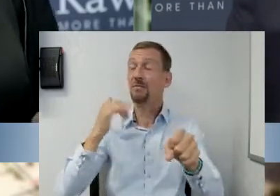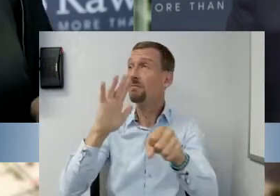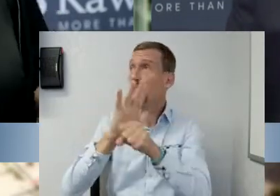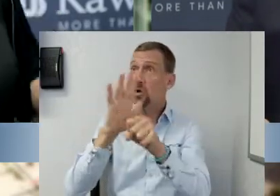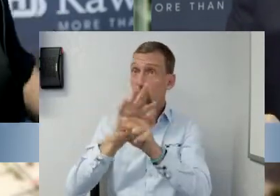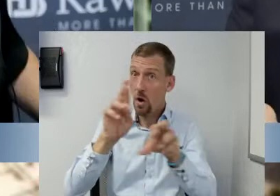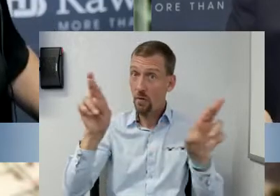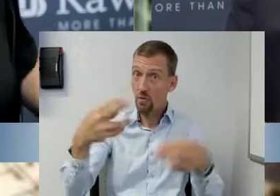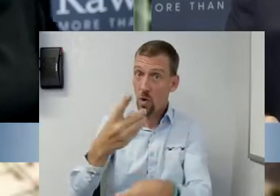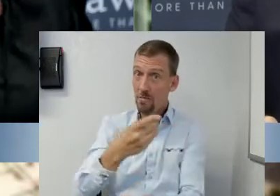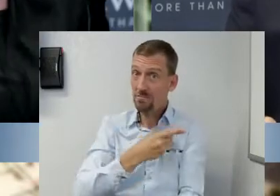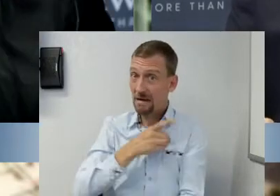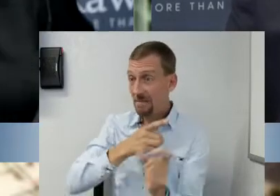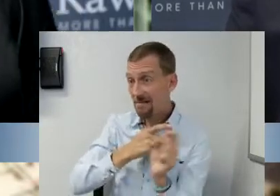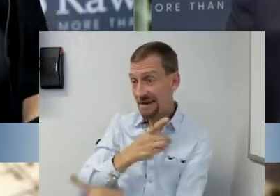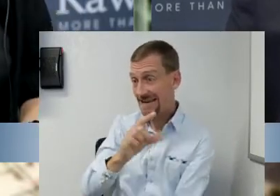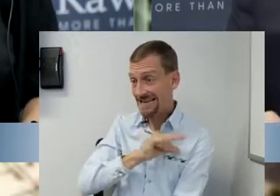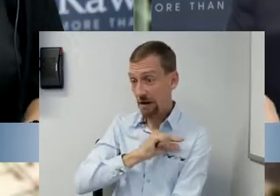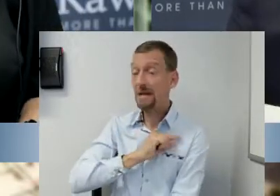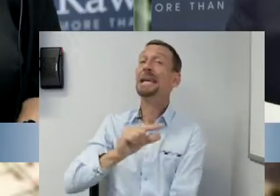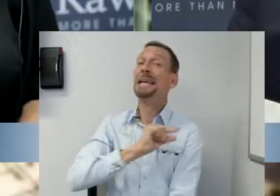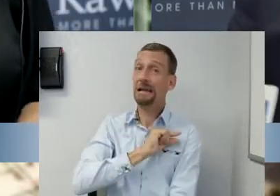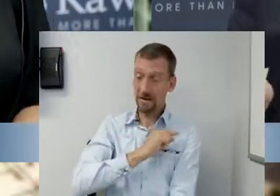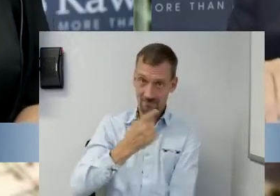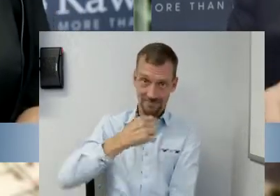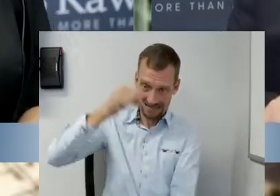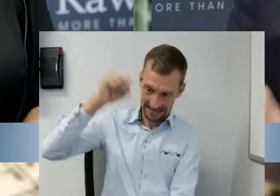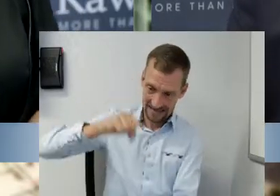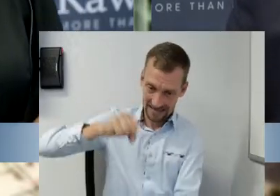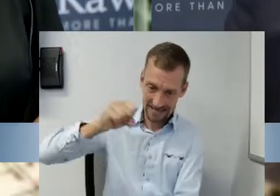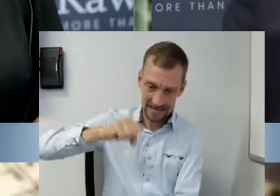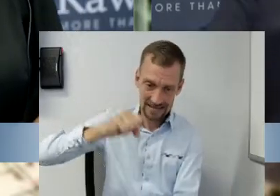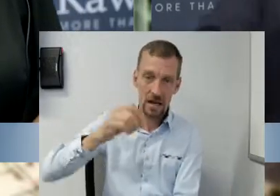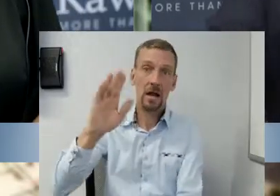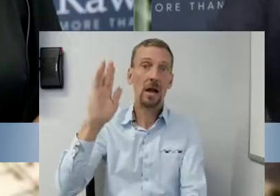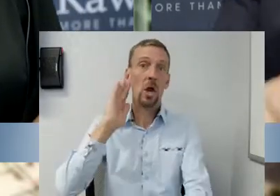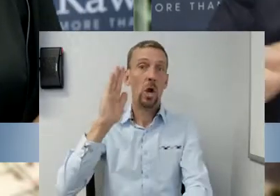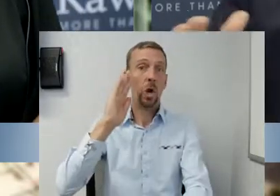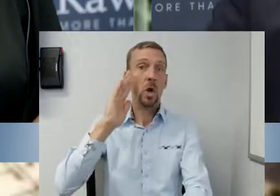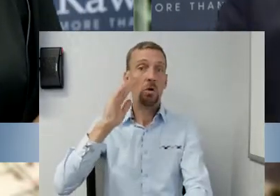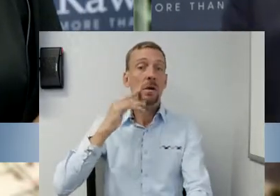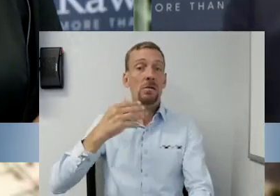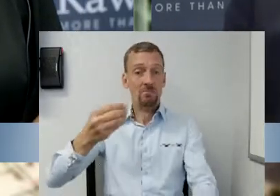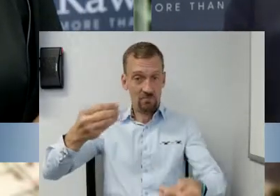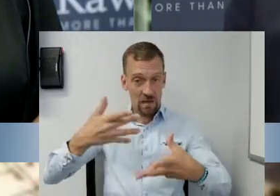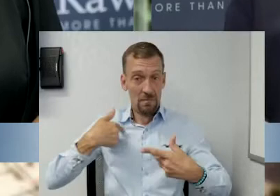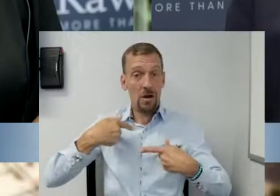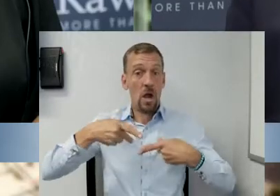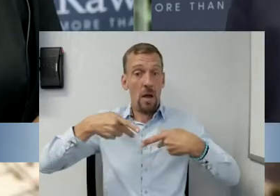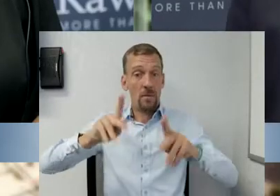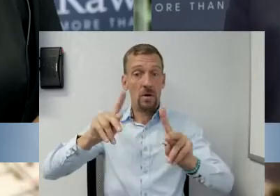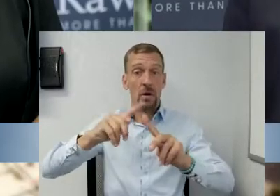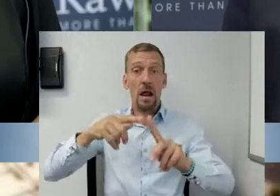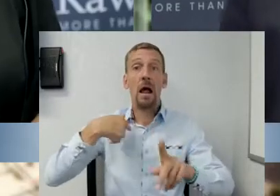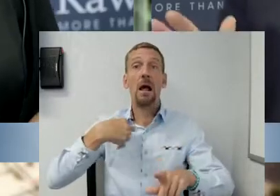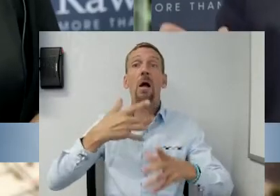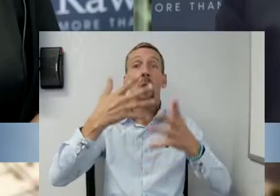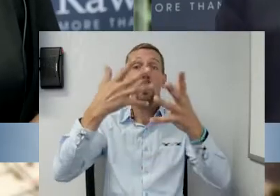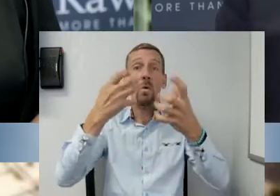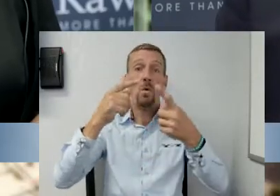yeah, and if if we you'll- were to have a, Deb, if you'll indulge me a moment, and I don't mean to take the group down into the weeds,